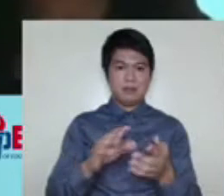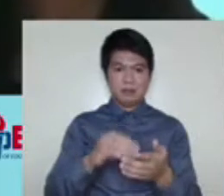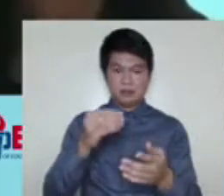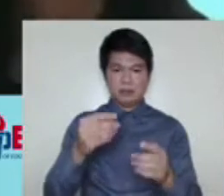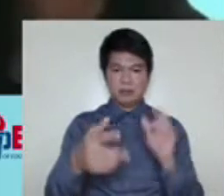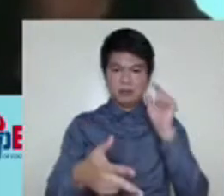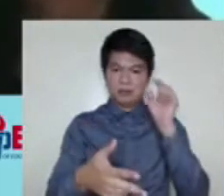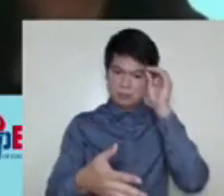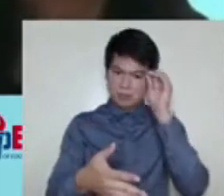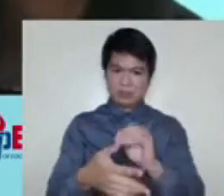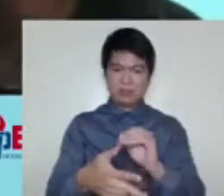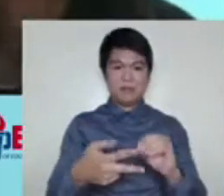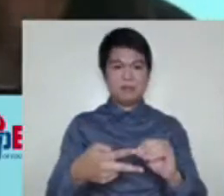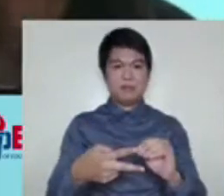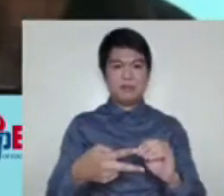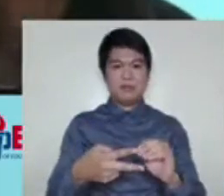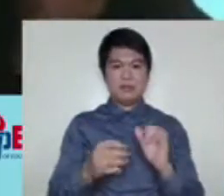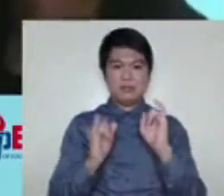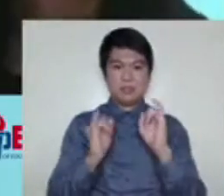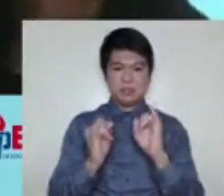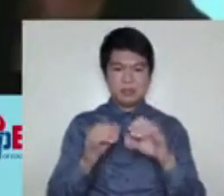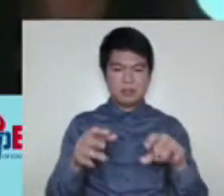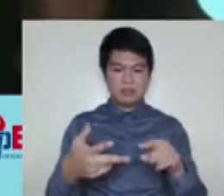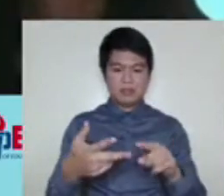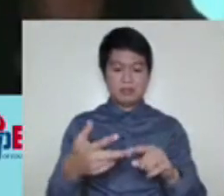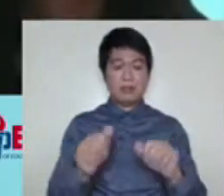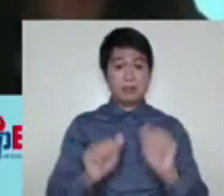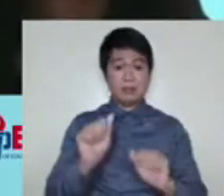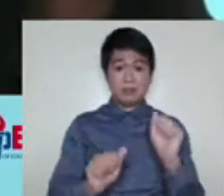and assessment should be present on your material.